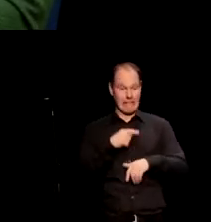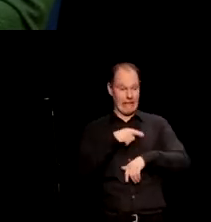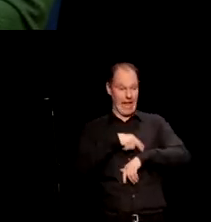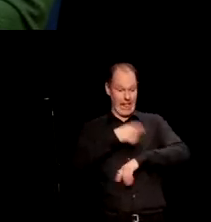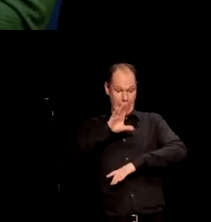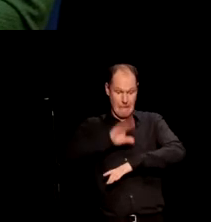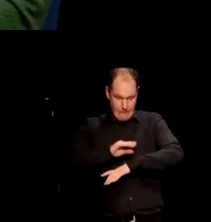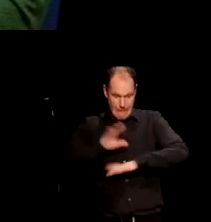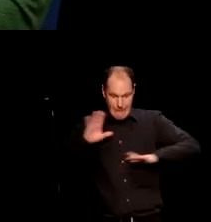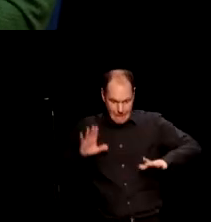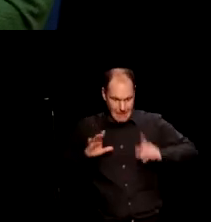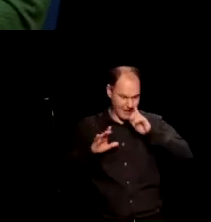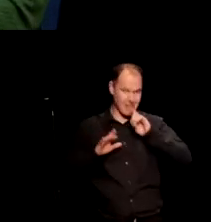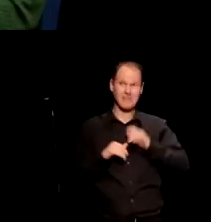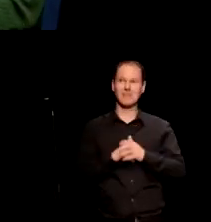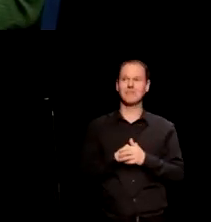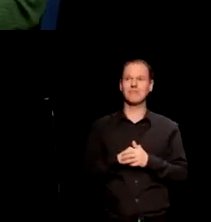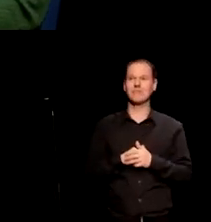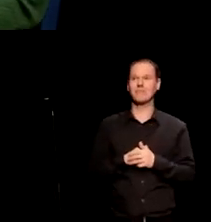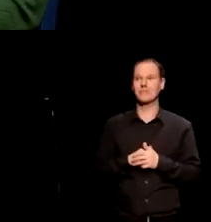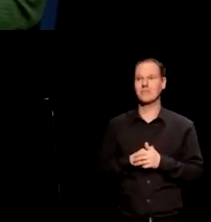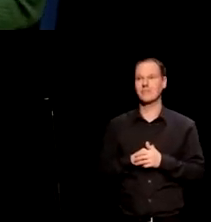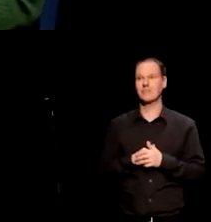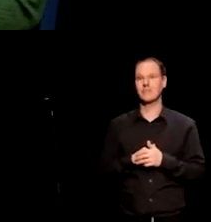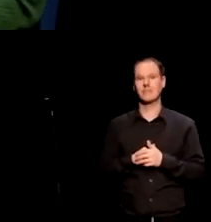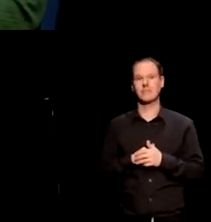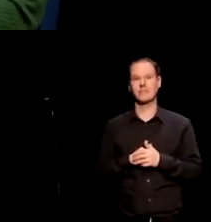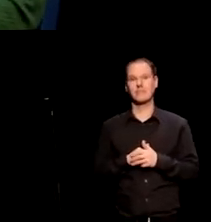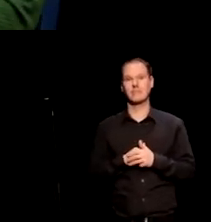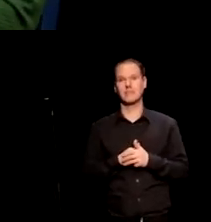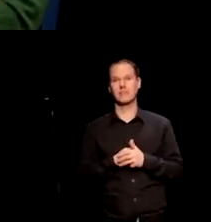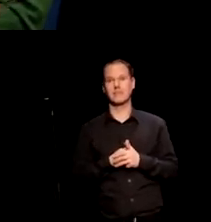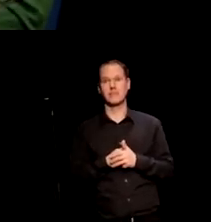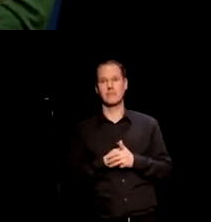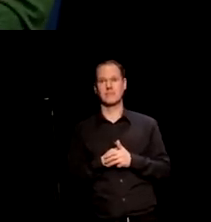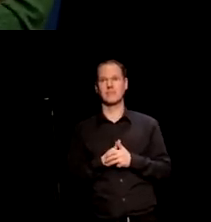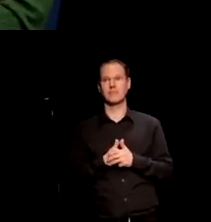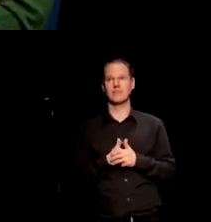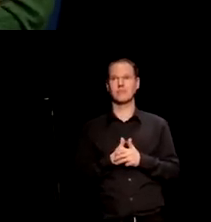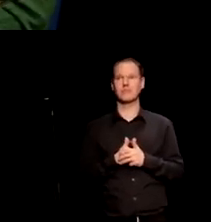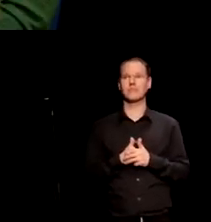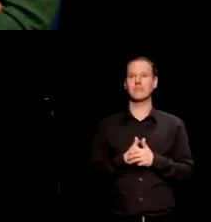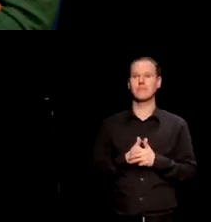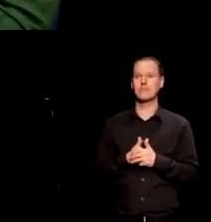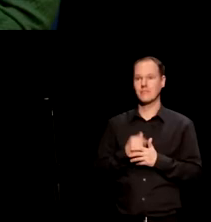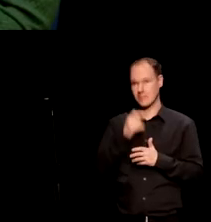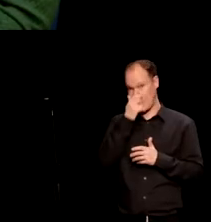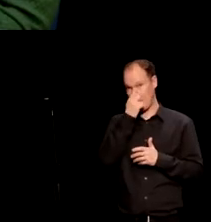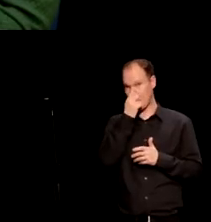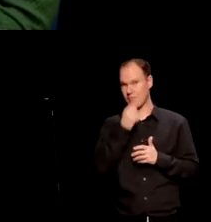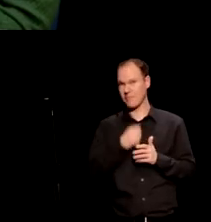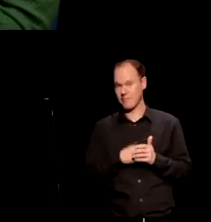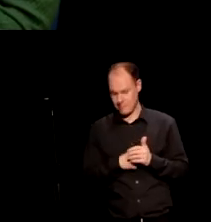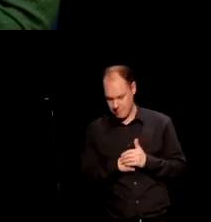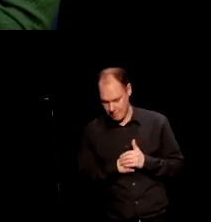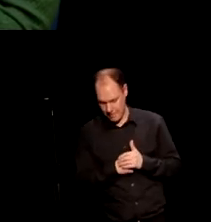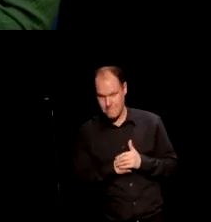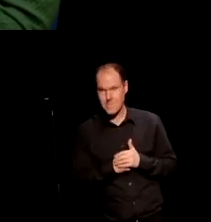so is that all right? Yes, no, go for it. If you can see better than I can. Right. So thank you very much for what you